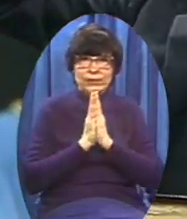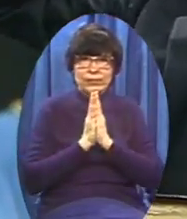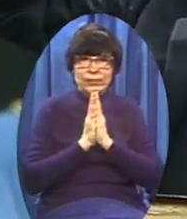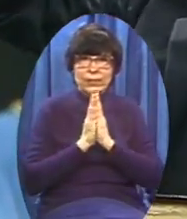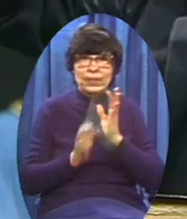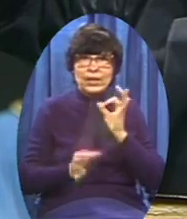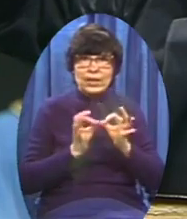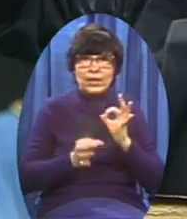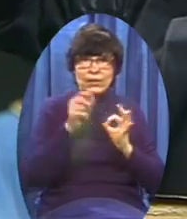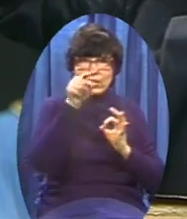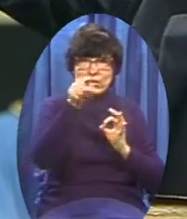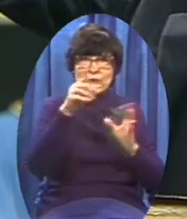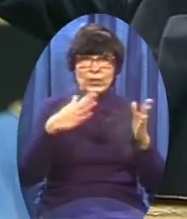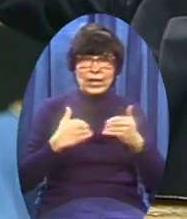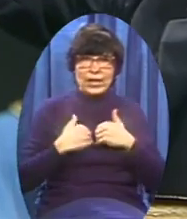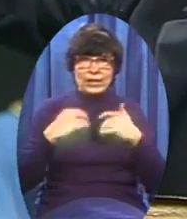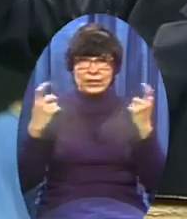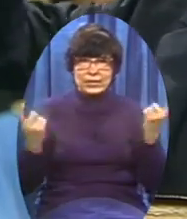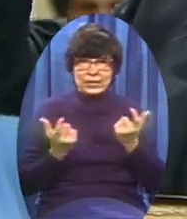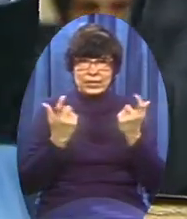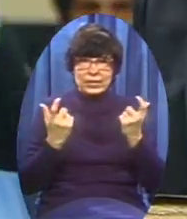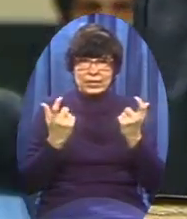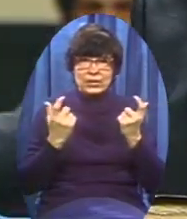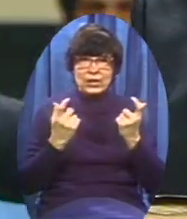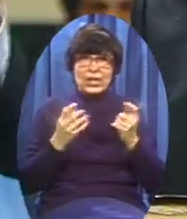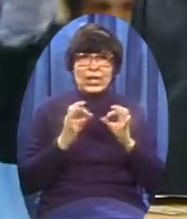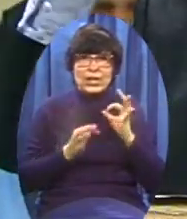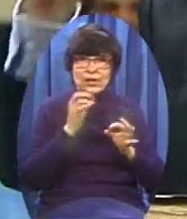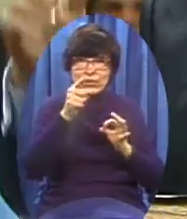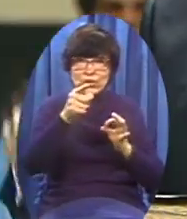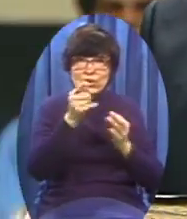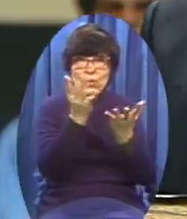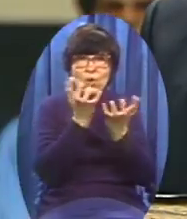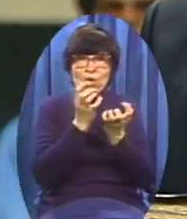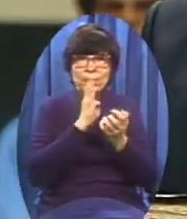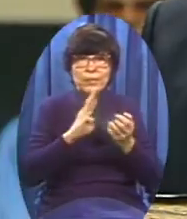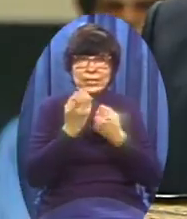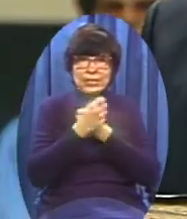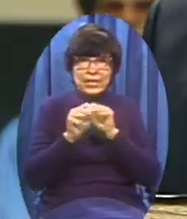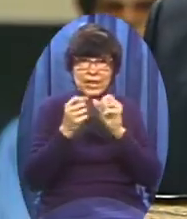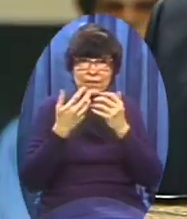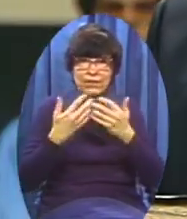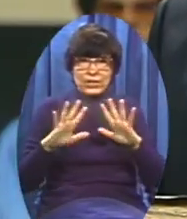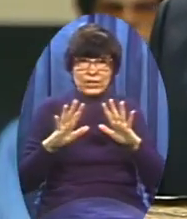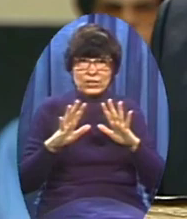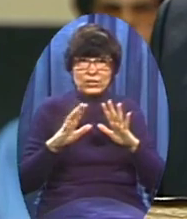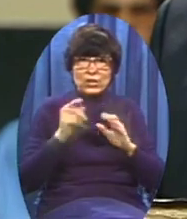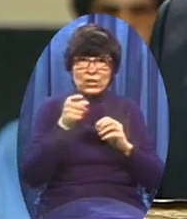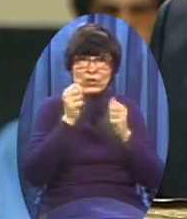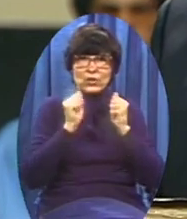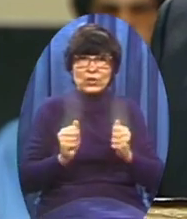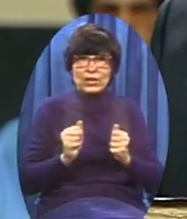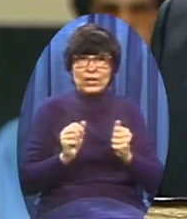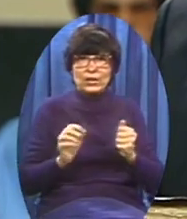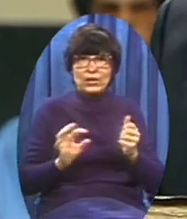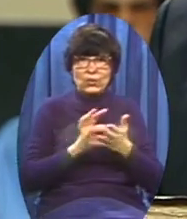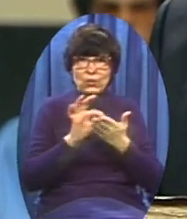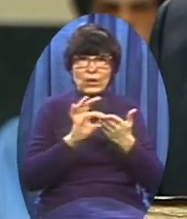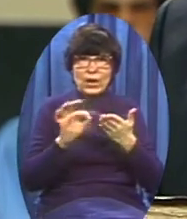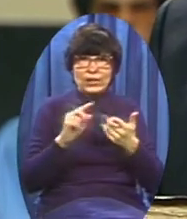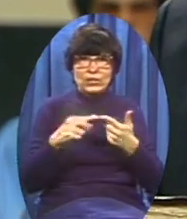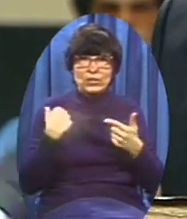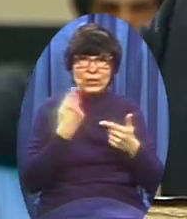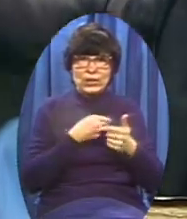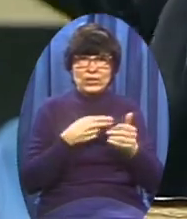I know it's there up in the balcony. I'm saved. I'm a born-again believer. But, preacher, I know I've got that little sin in my heart that needs to be